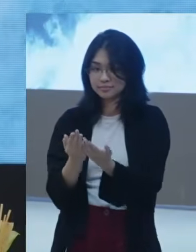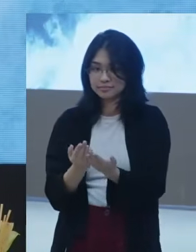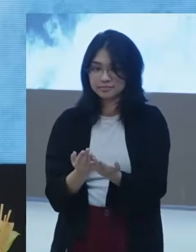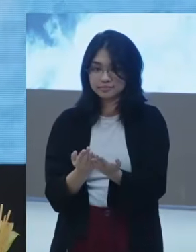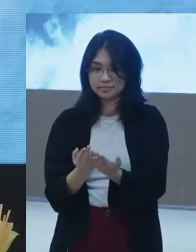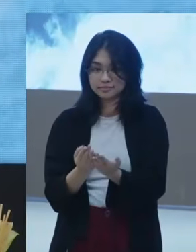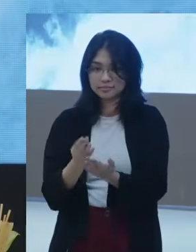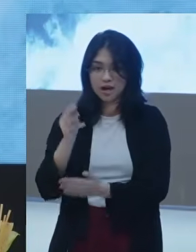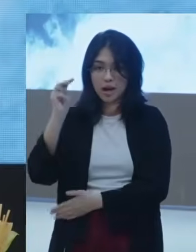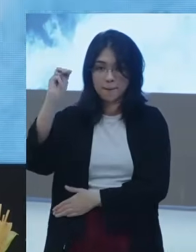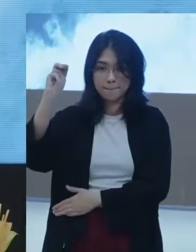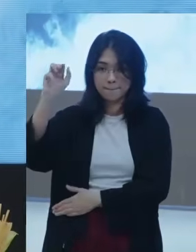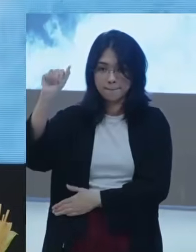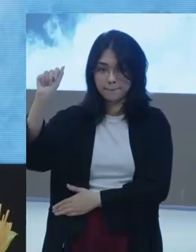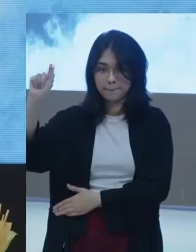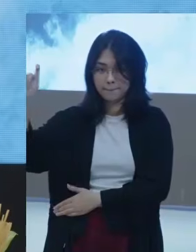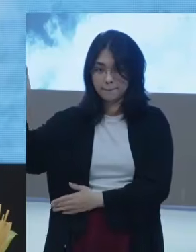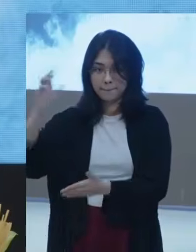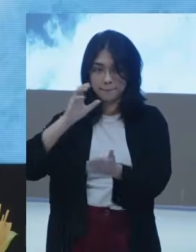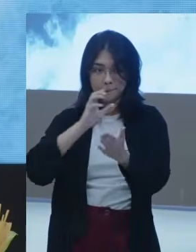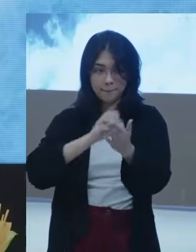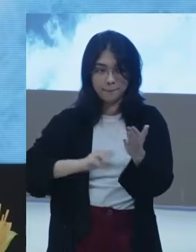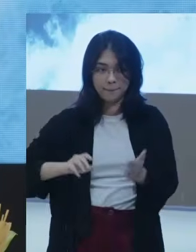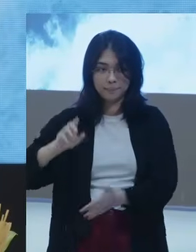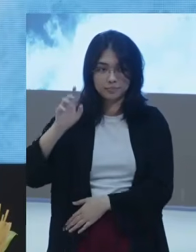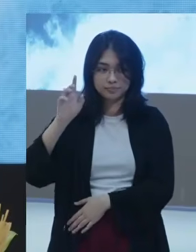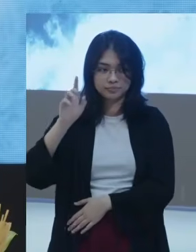sa Matthew chapter 12.